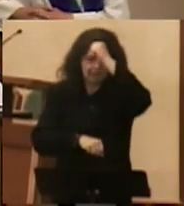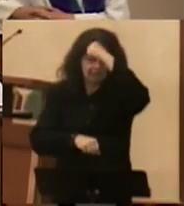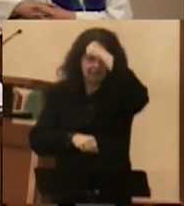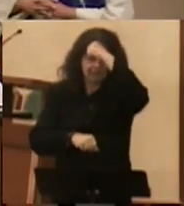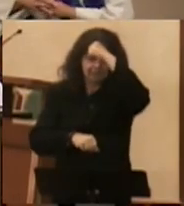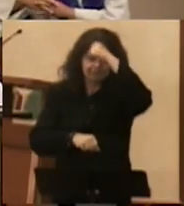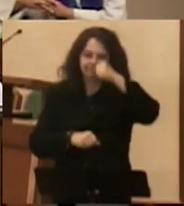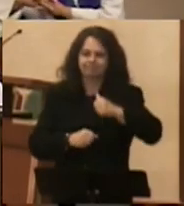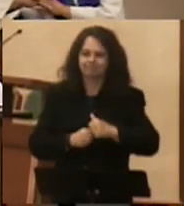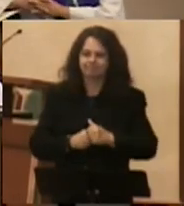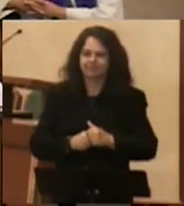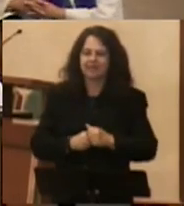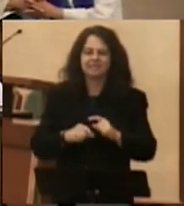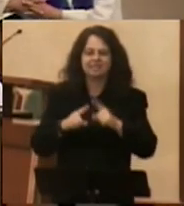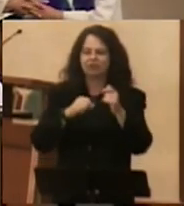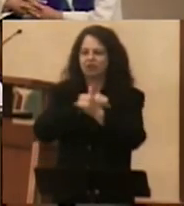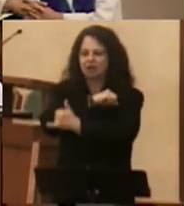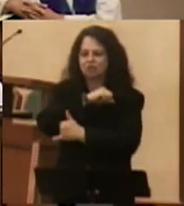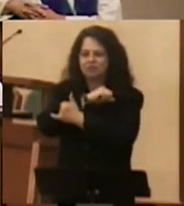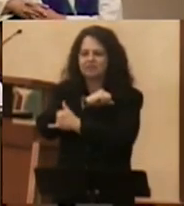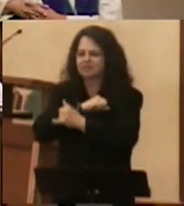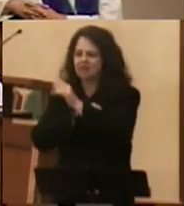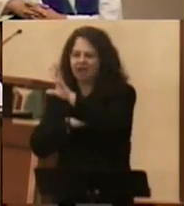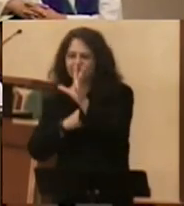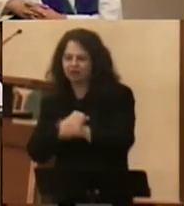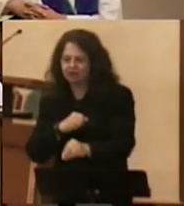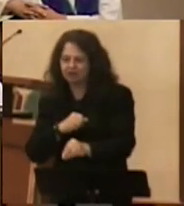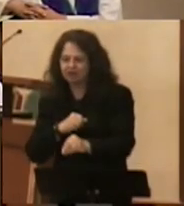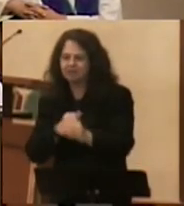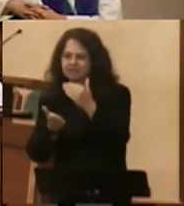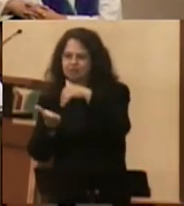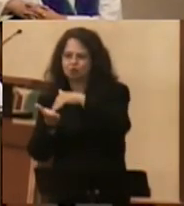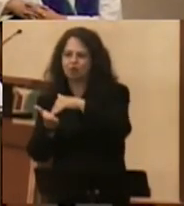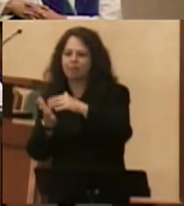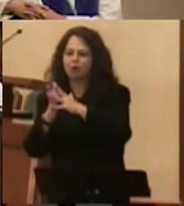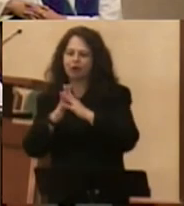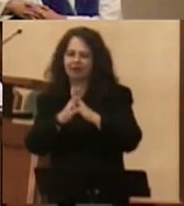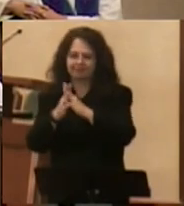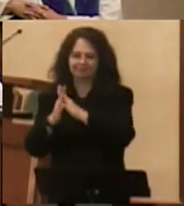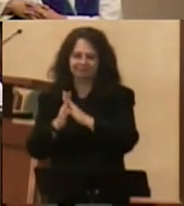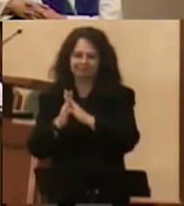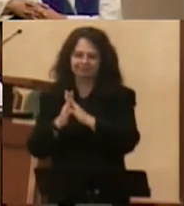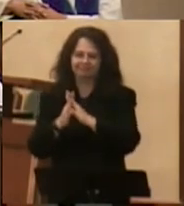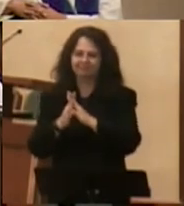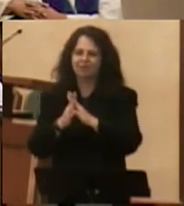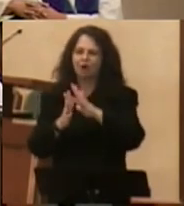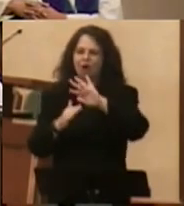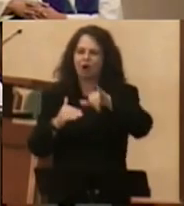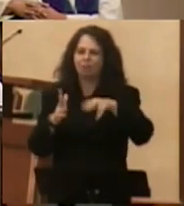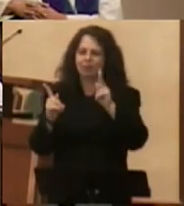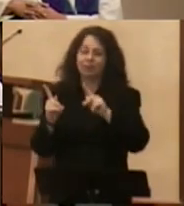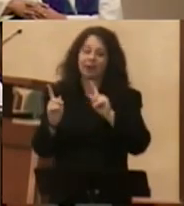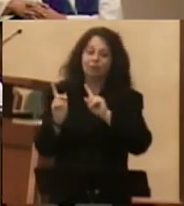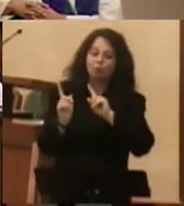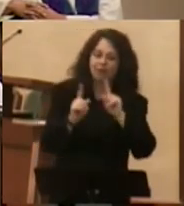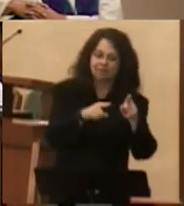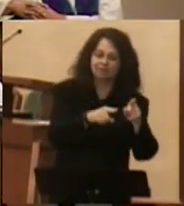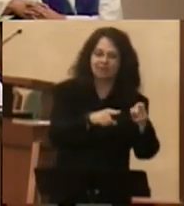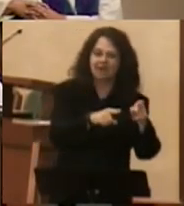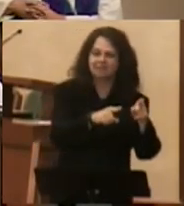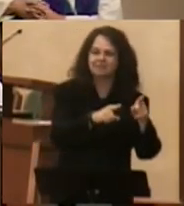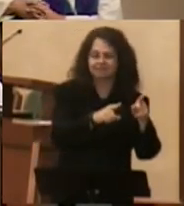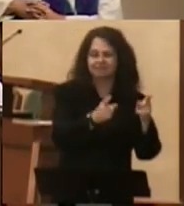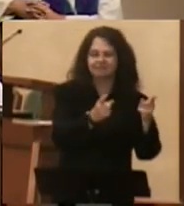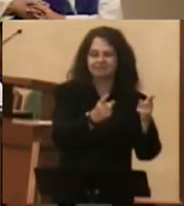and several other countries in Africa and Central America. All of us who attended the convention had